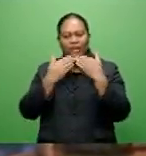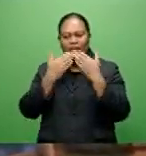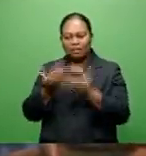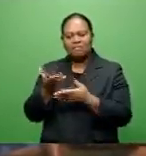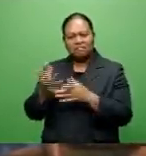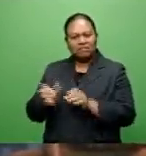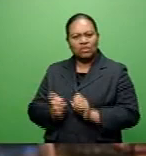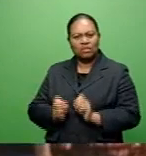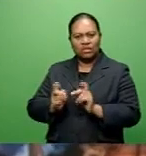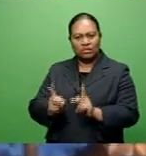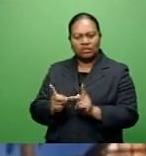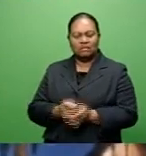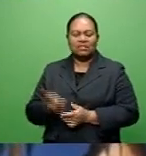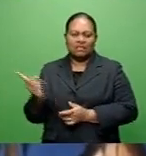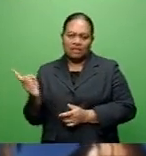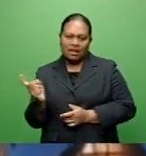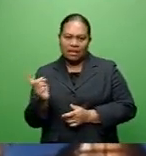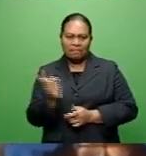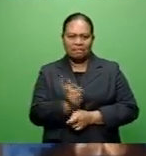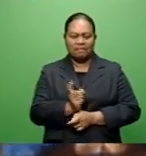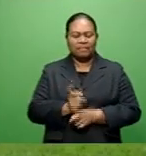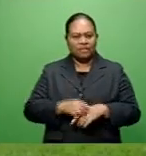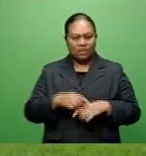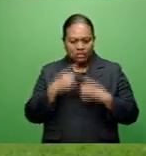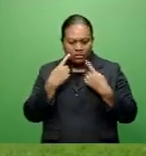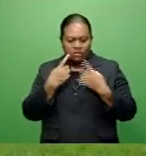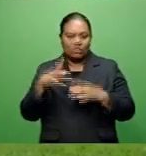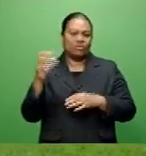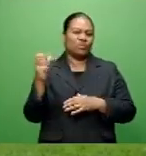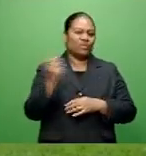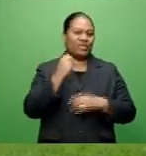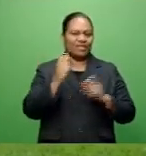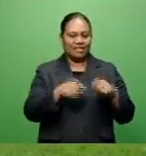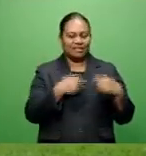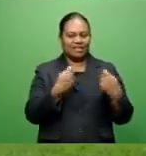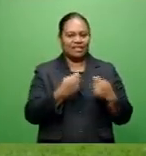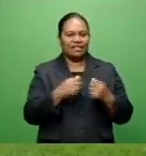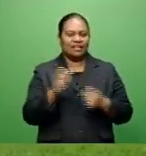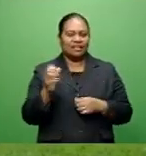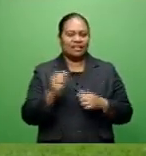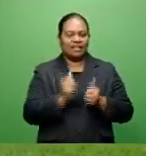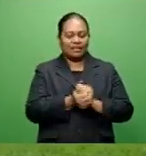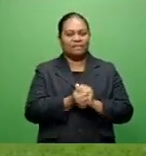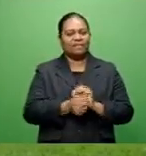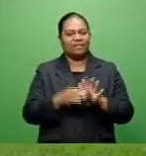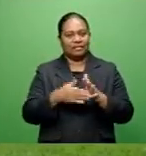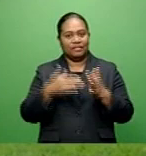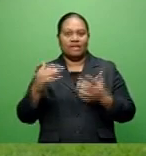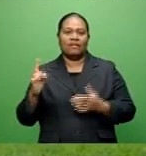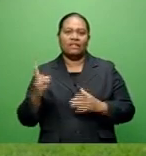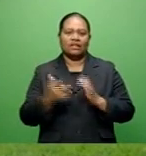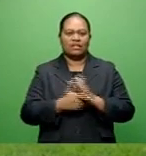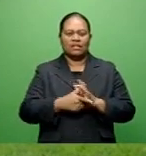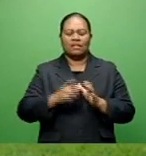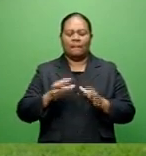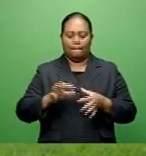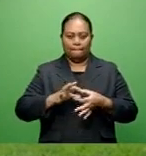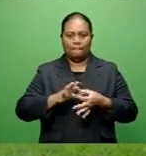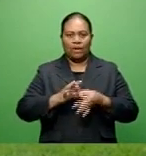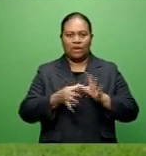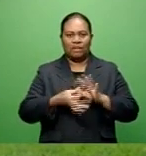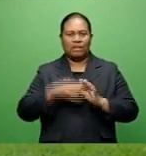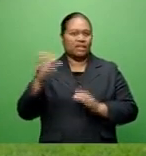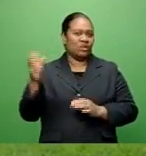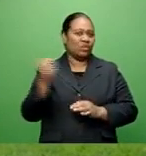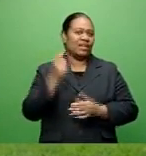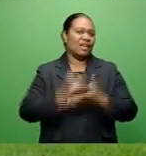effort that we come out and we win the tournament. Kitione Talinga was part of Fiji's first Olympic gold medal win in